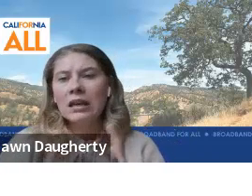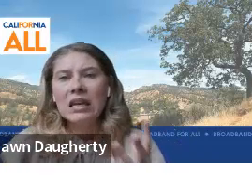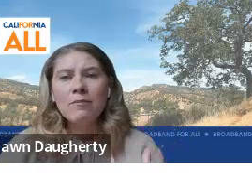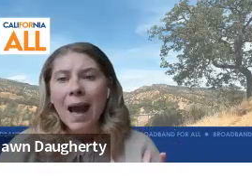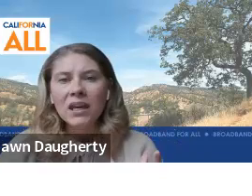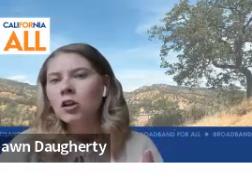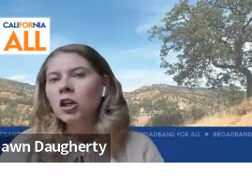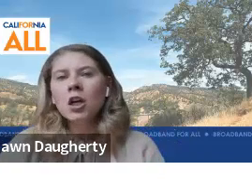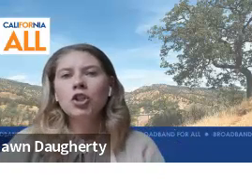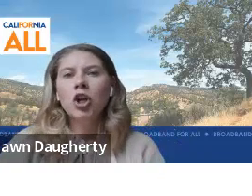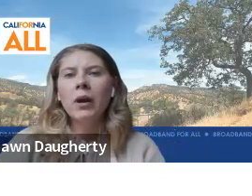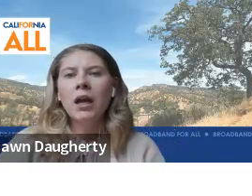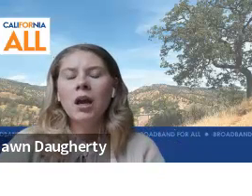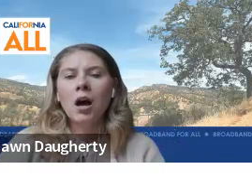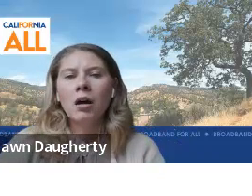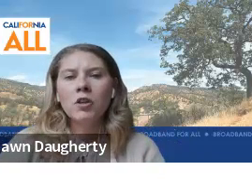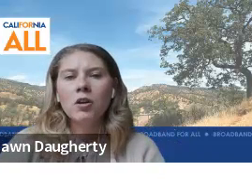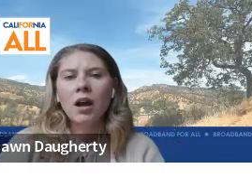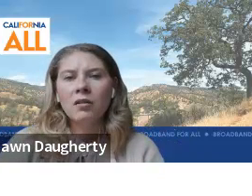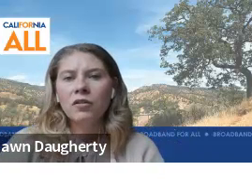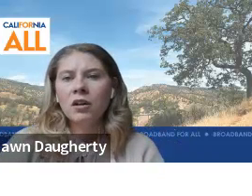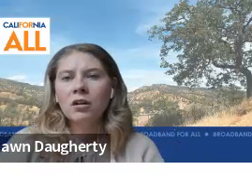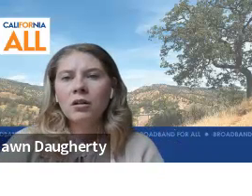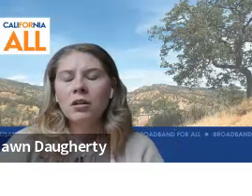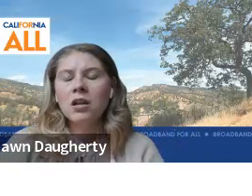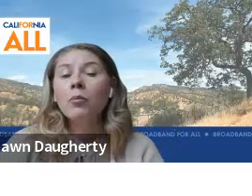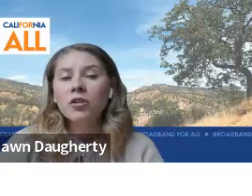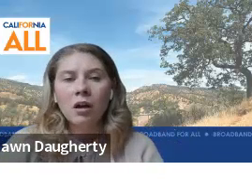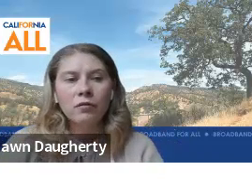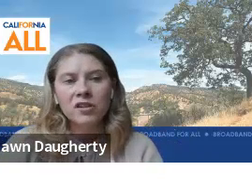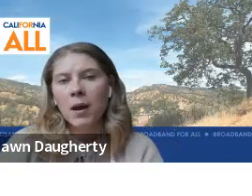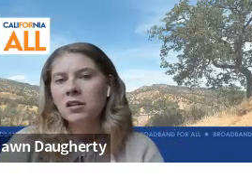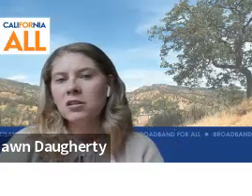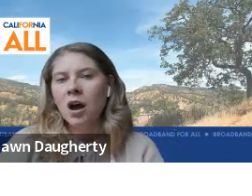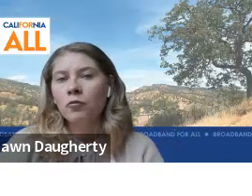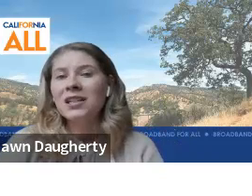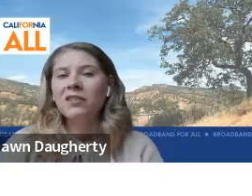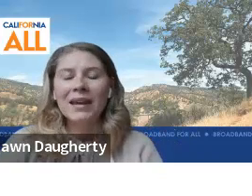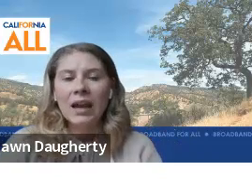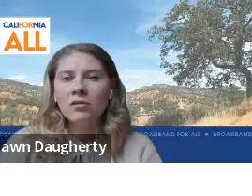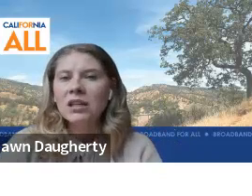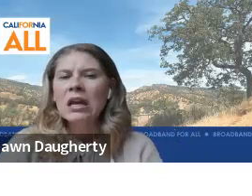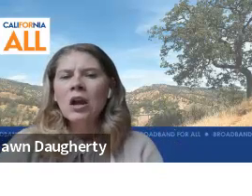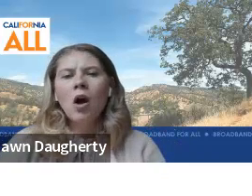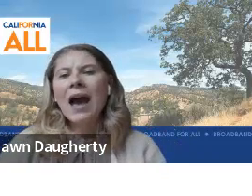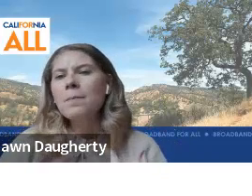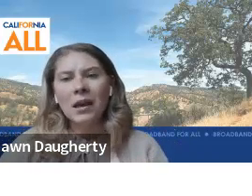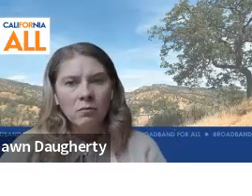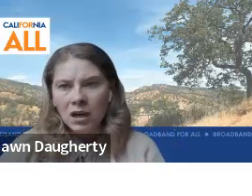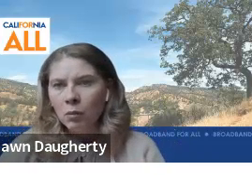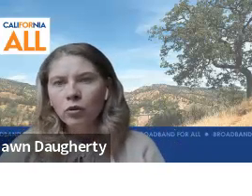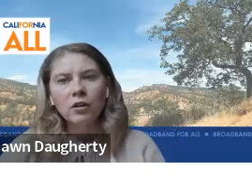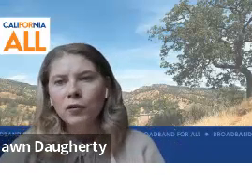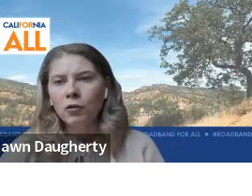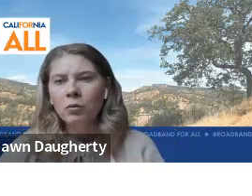responses. Heat map here showing, kind of the number of responses received by county. At a